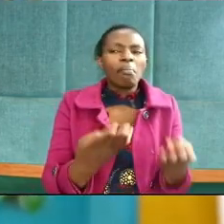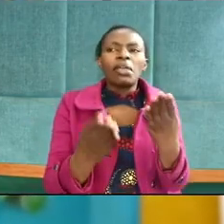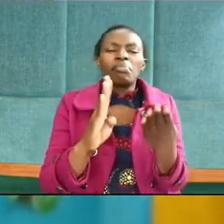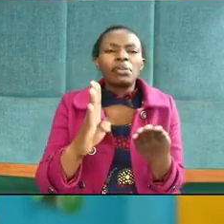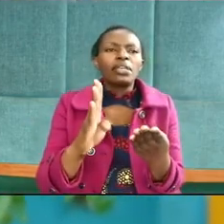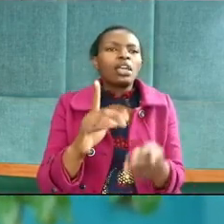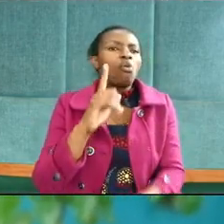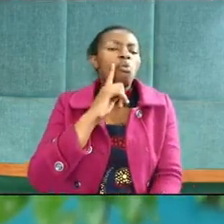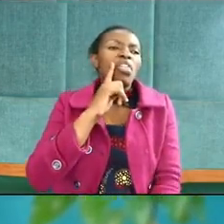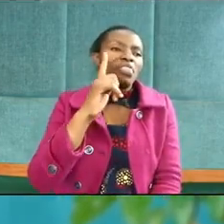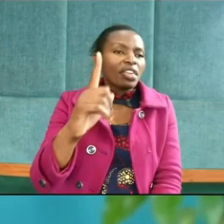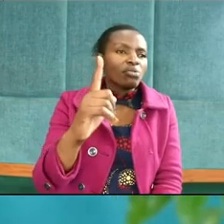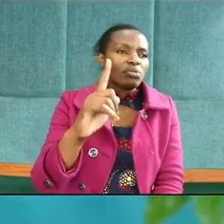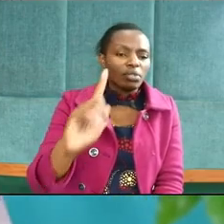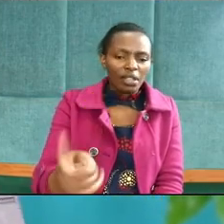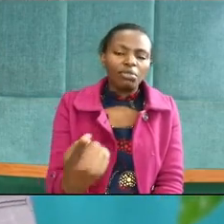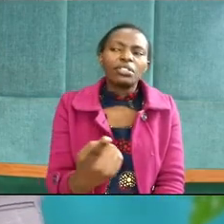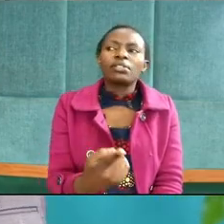1,000 shillings.